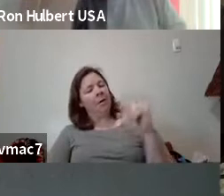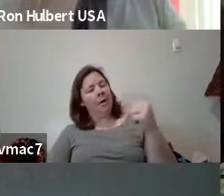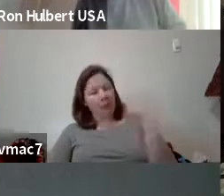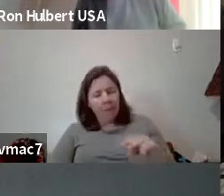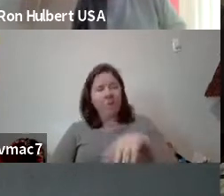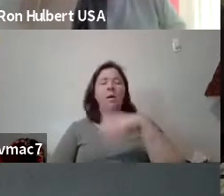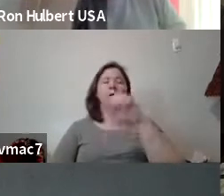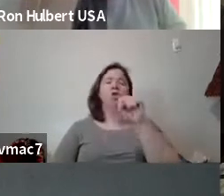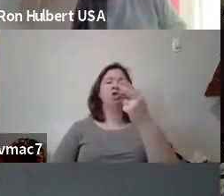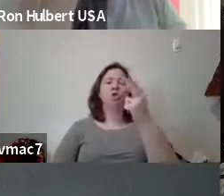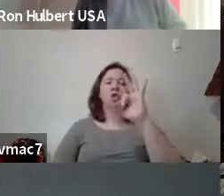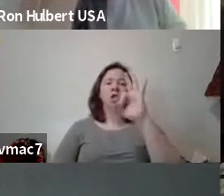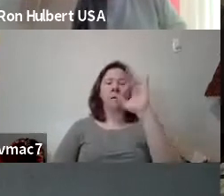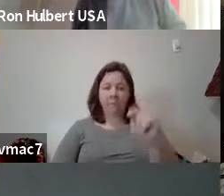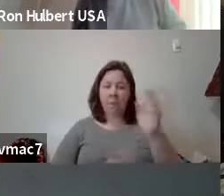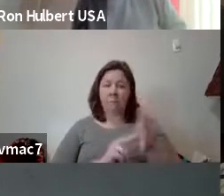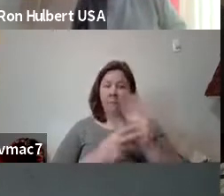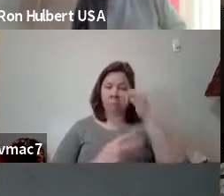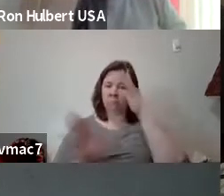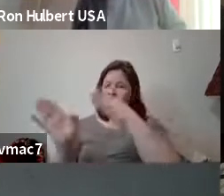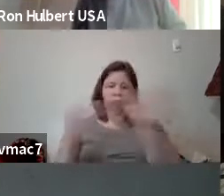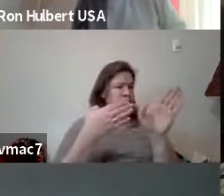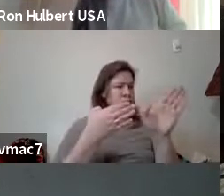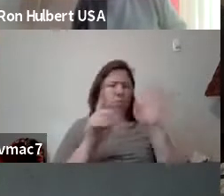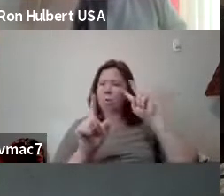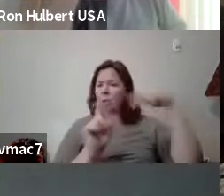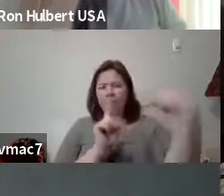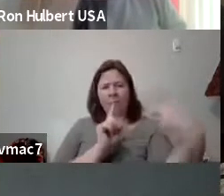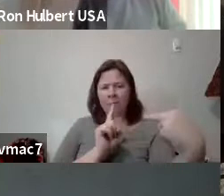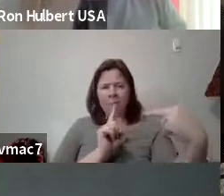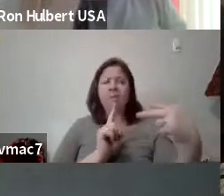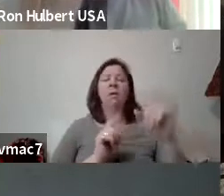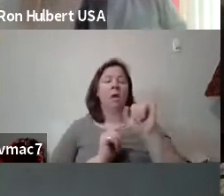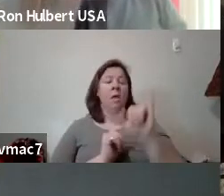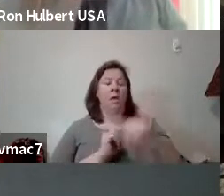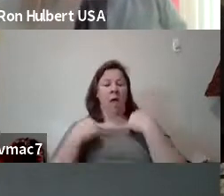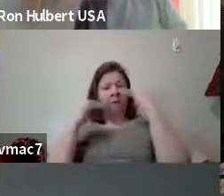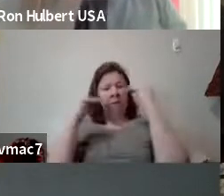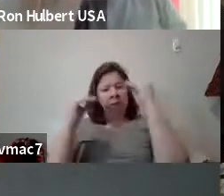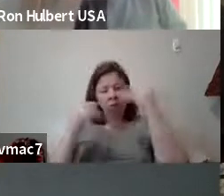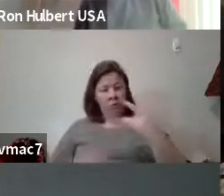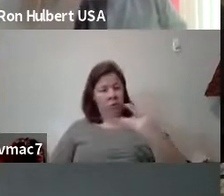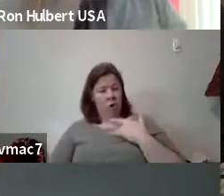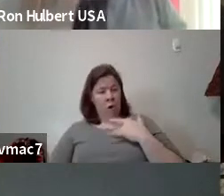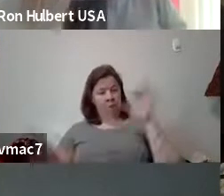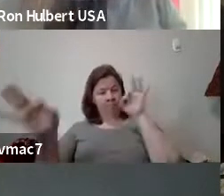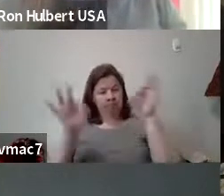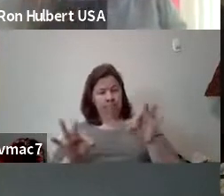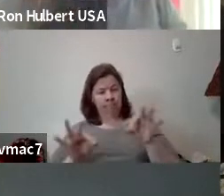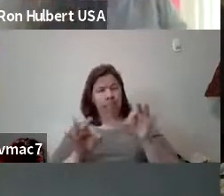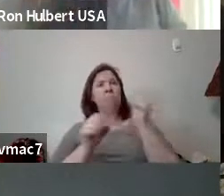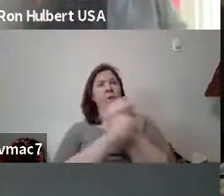but wow, fantastic. You know, he's such he's got that teacher's heart, and when he explains it, everything,